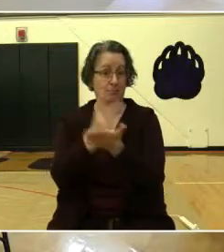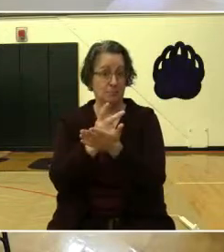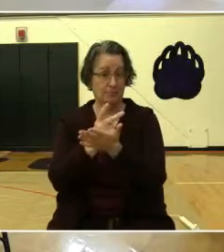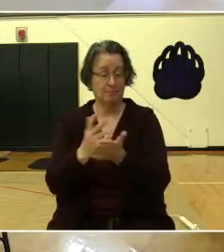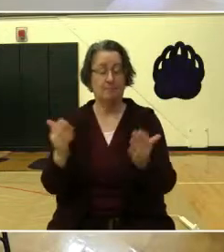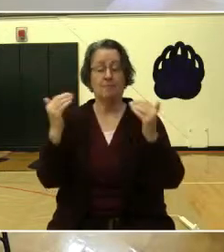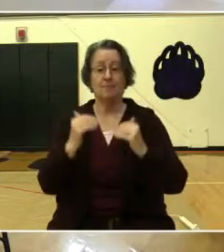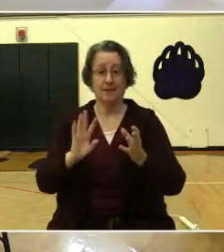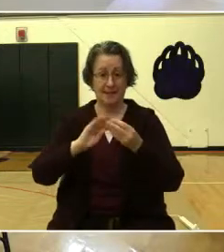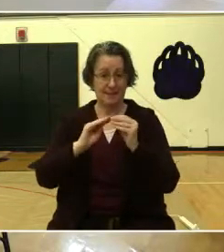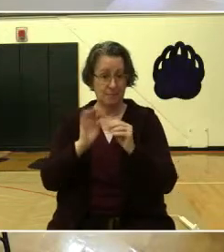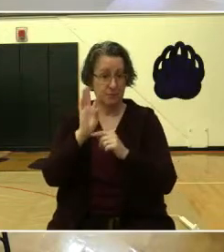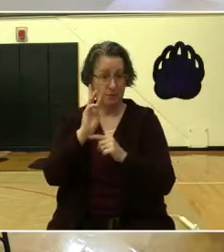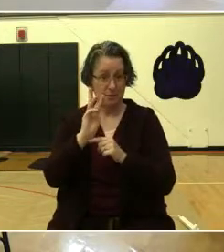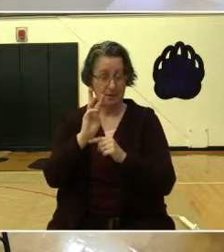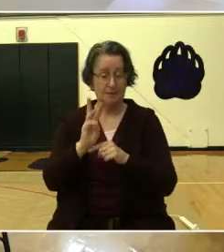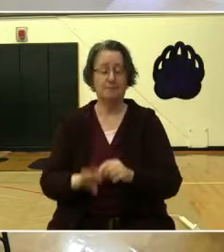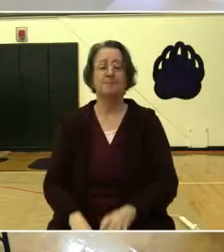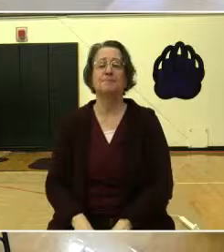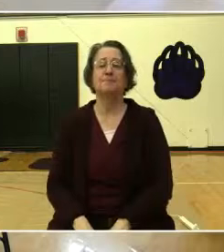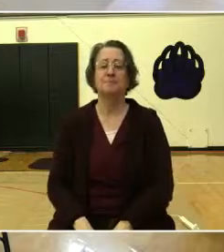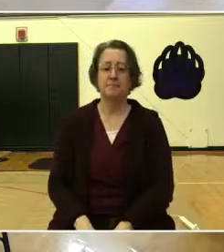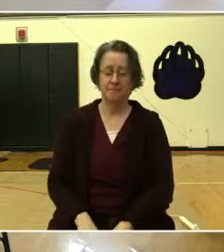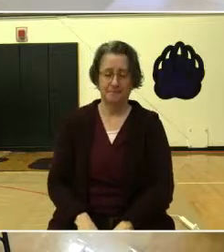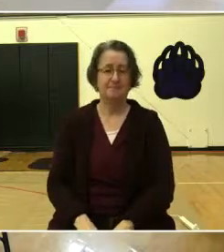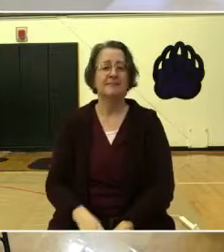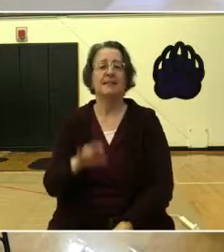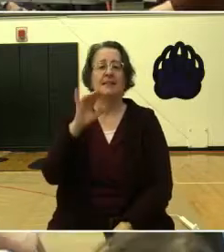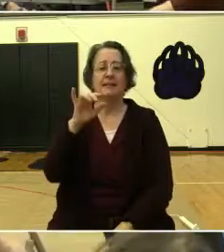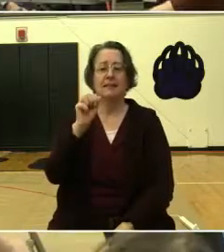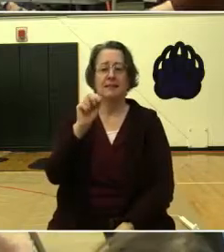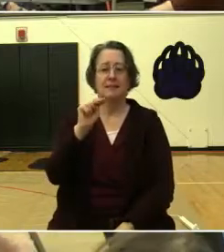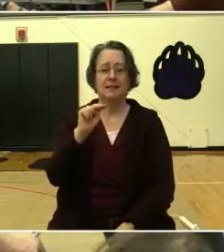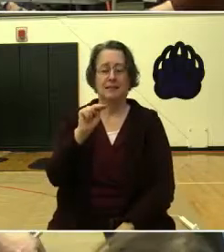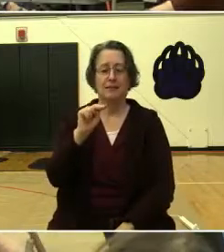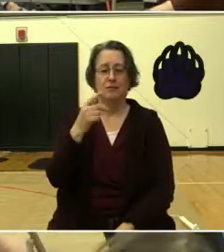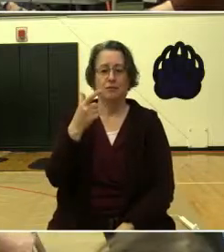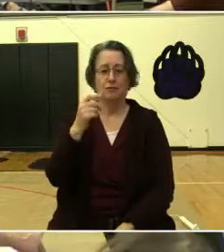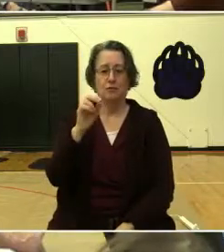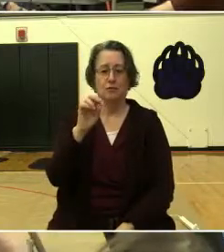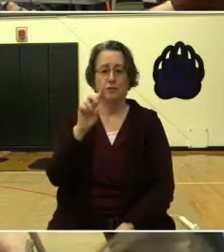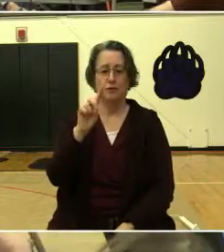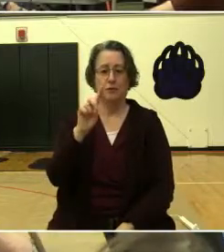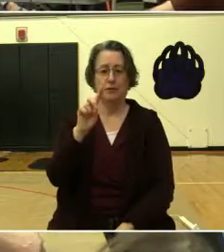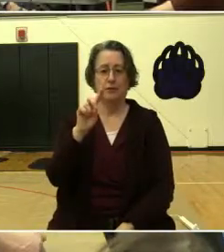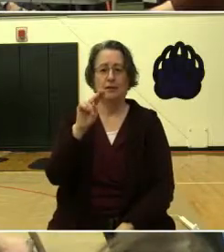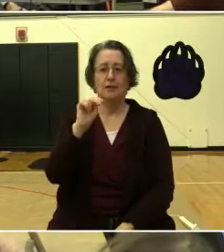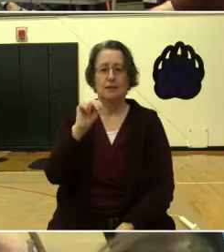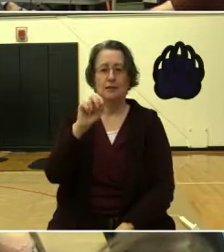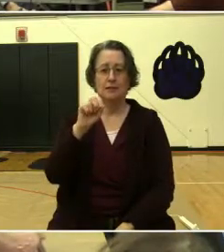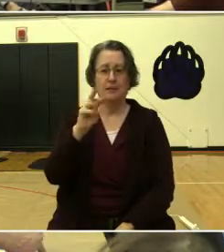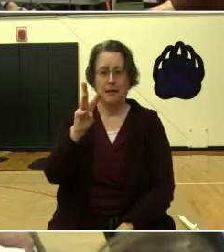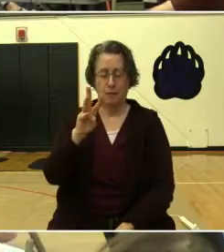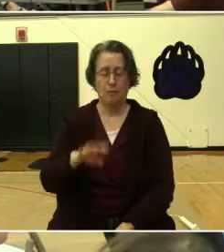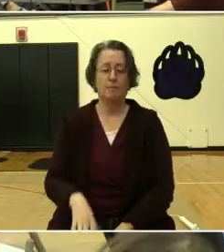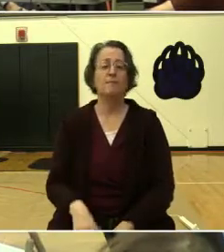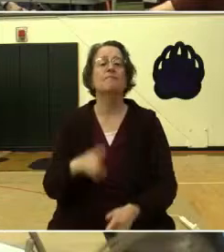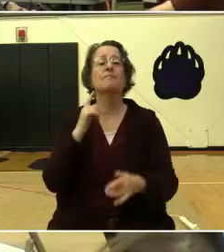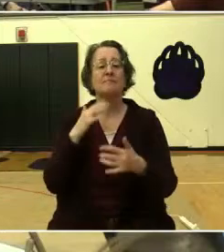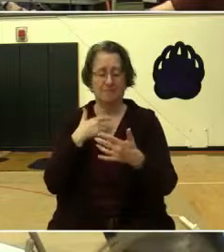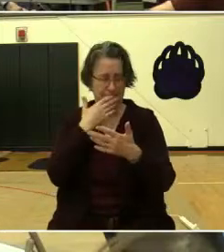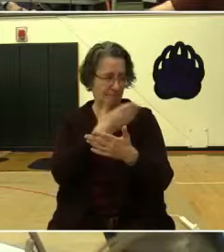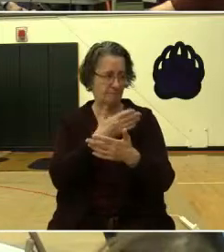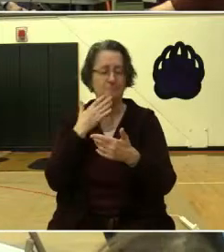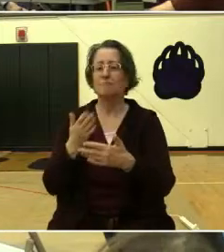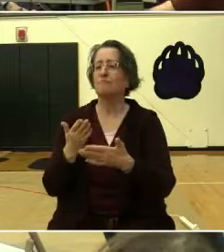six the moderator recognizes Ian good now thank you Mr moderator I move that the select board